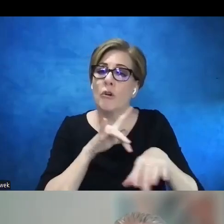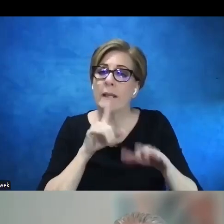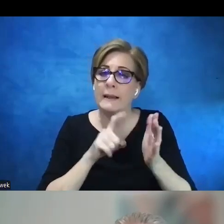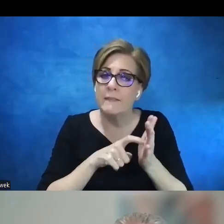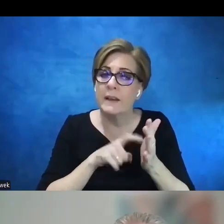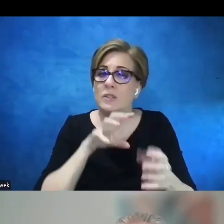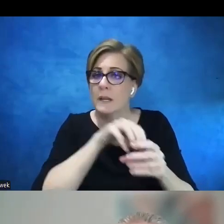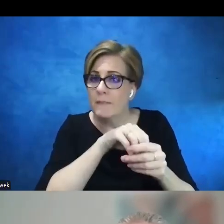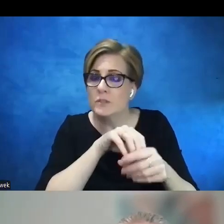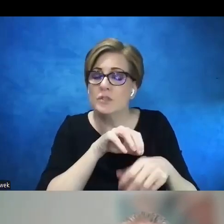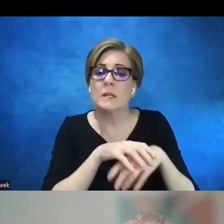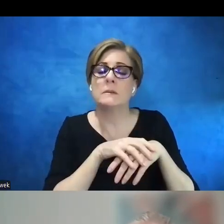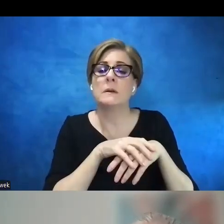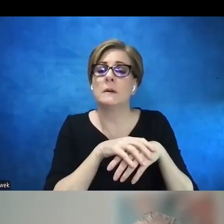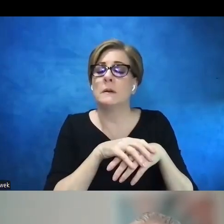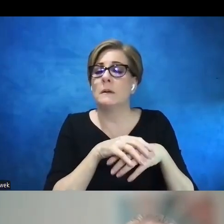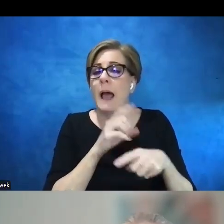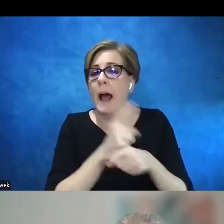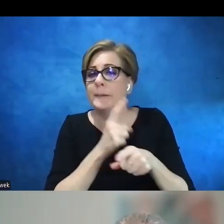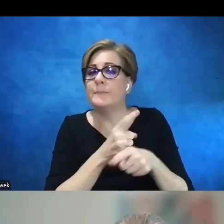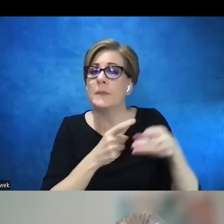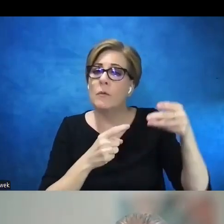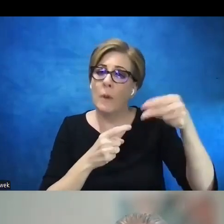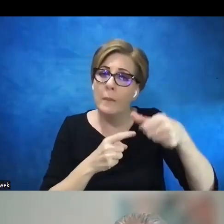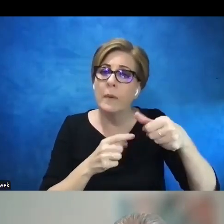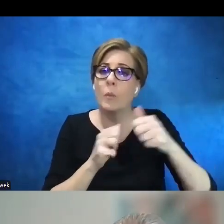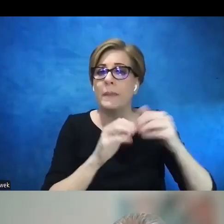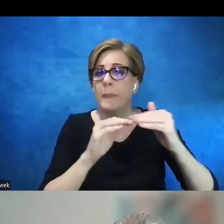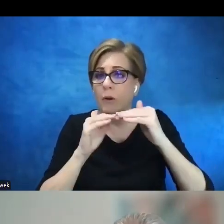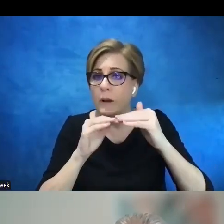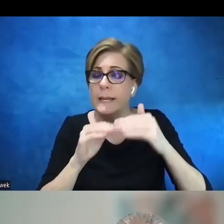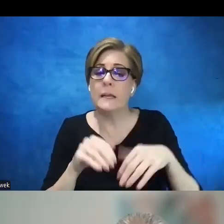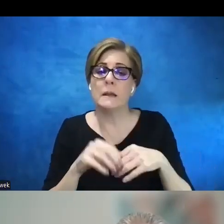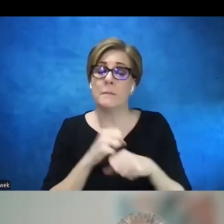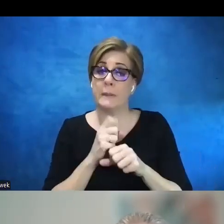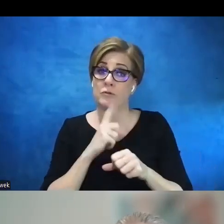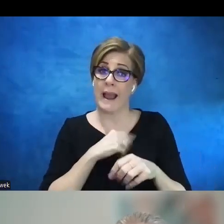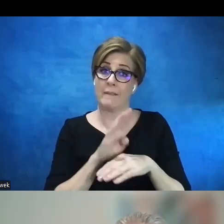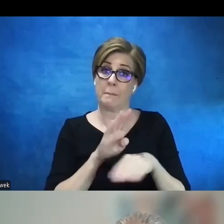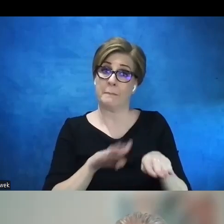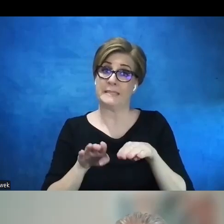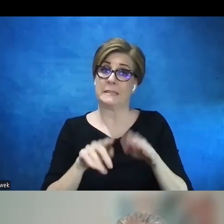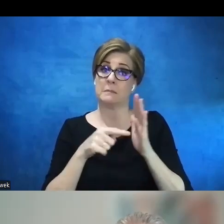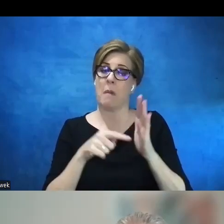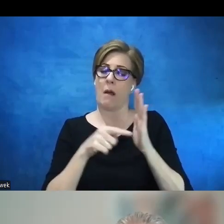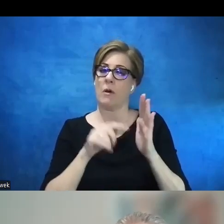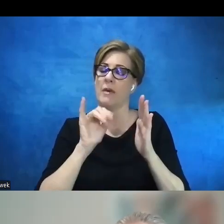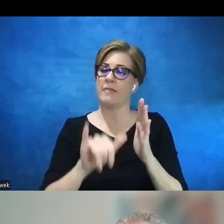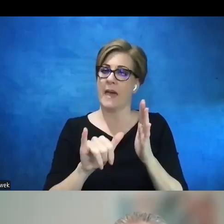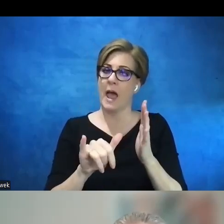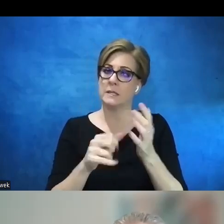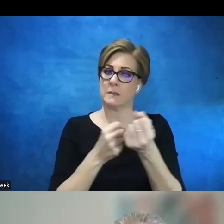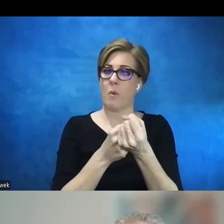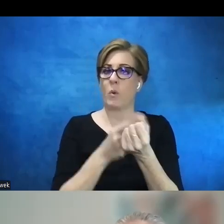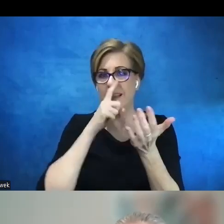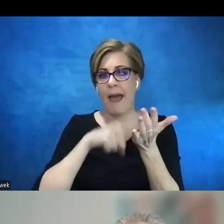there's adequate reimbursement with parity and having a business model that supports the implementation of evidence-based practices, and to